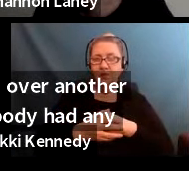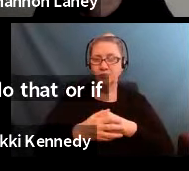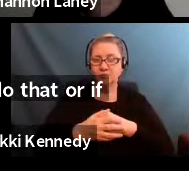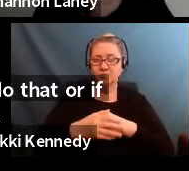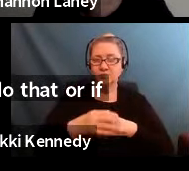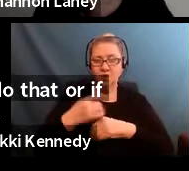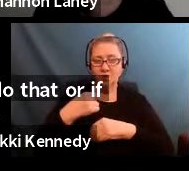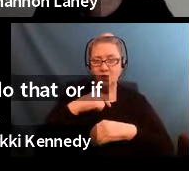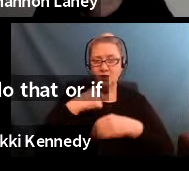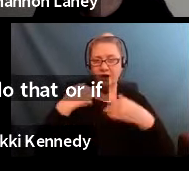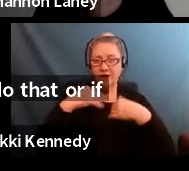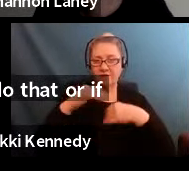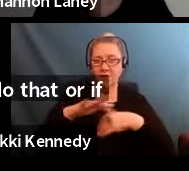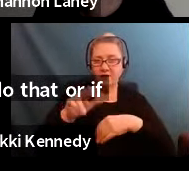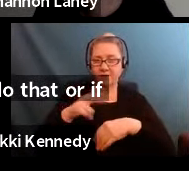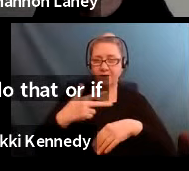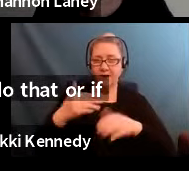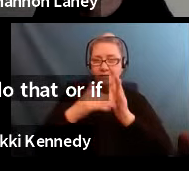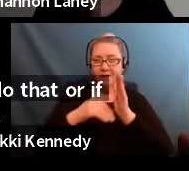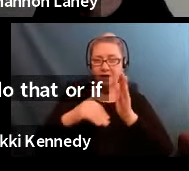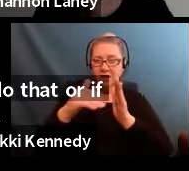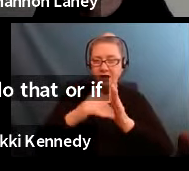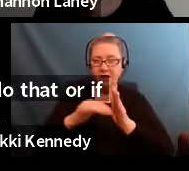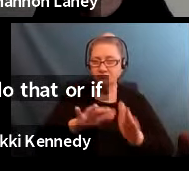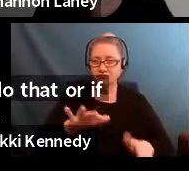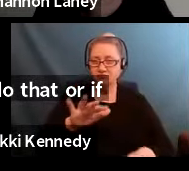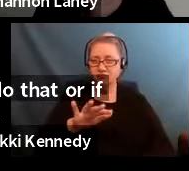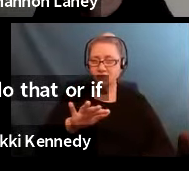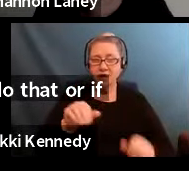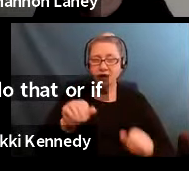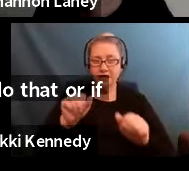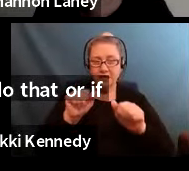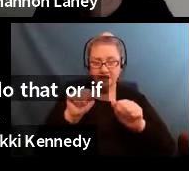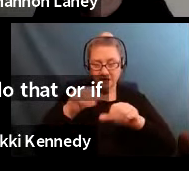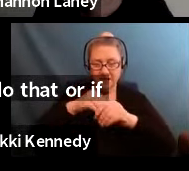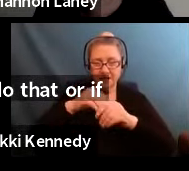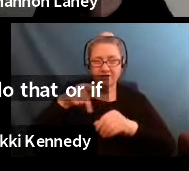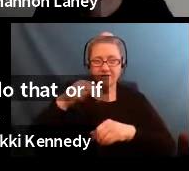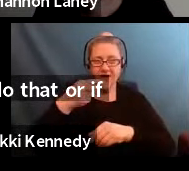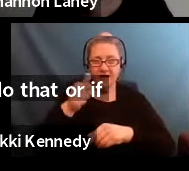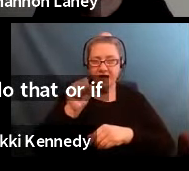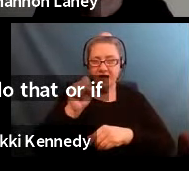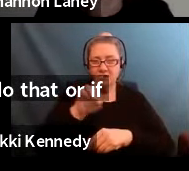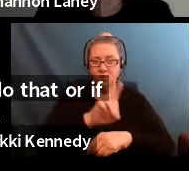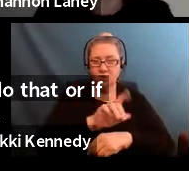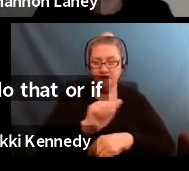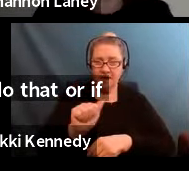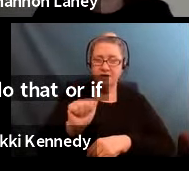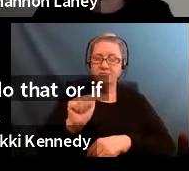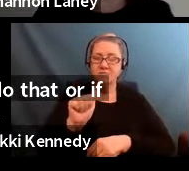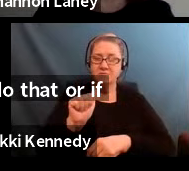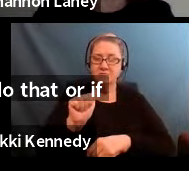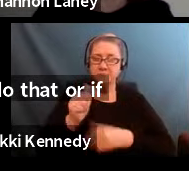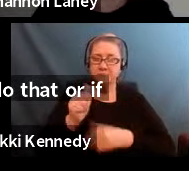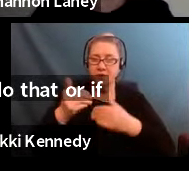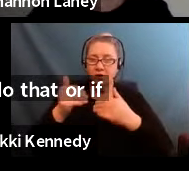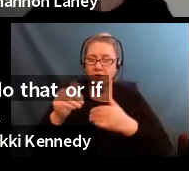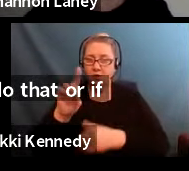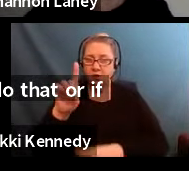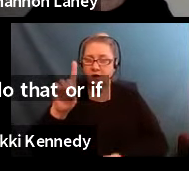we have around 3 million or so that are eligible in Phase 1A, and the current Phase 1B Tier